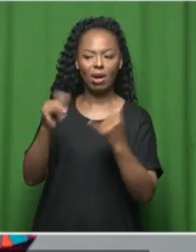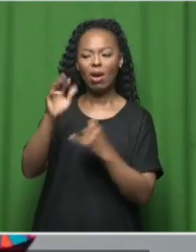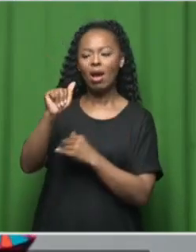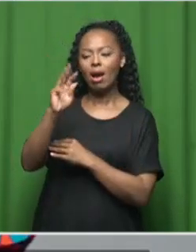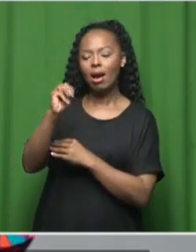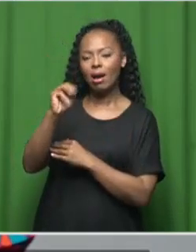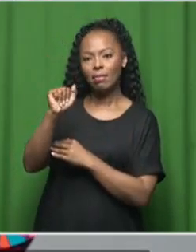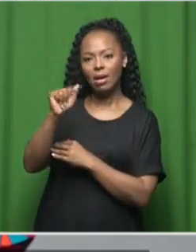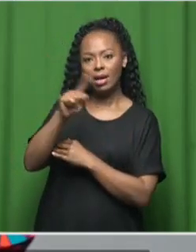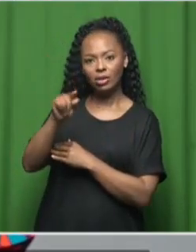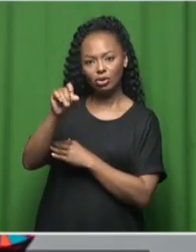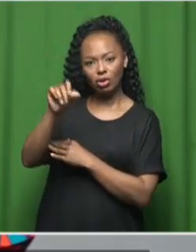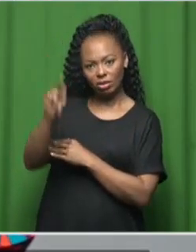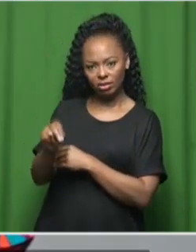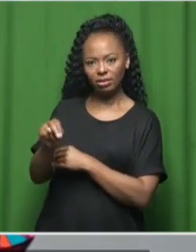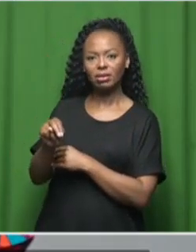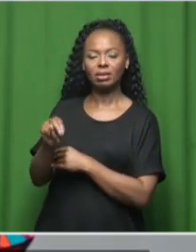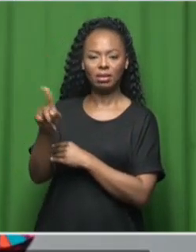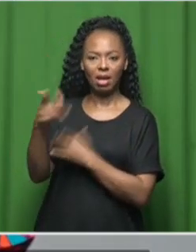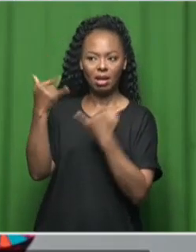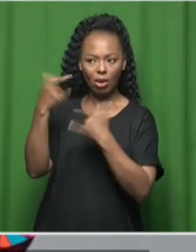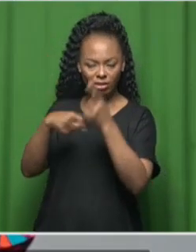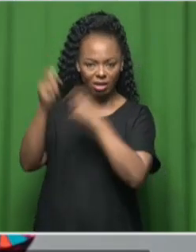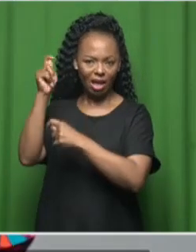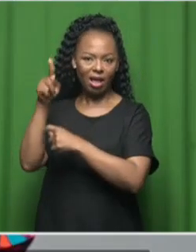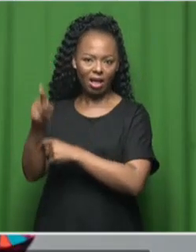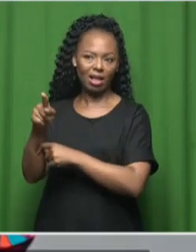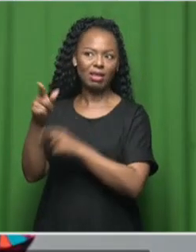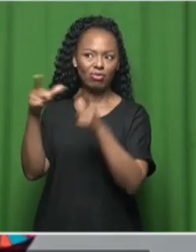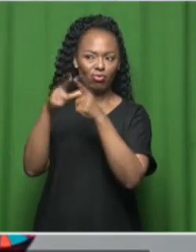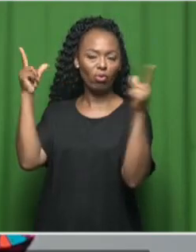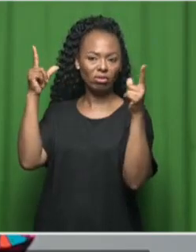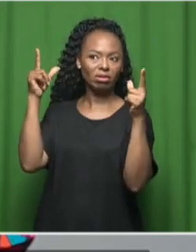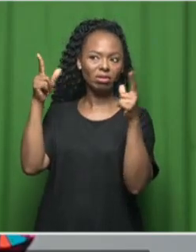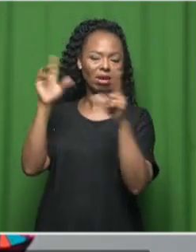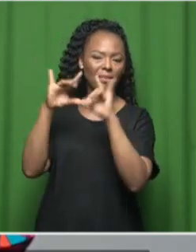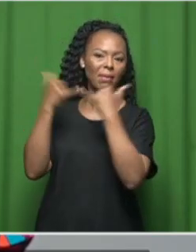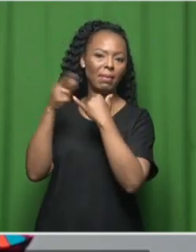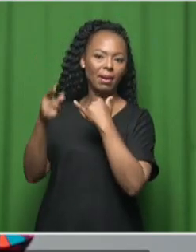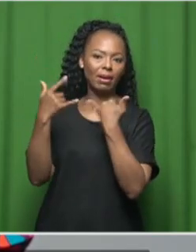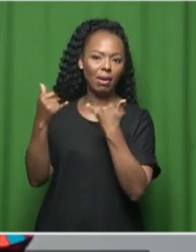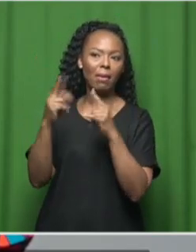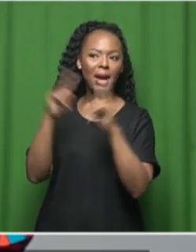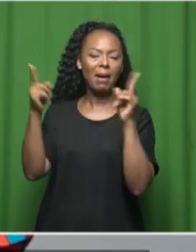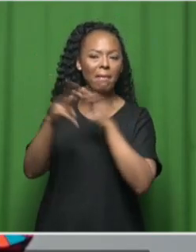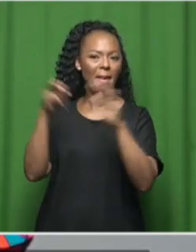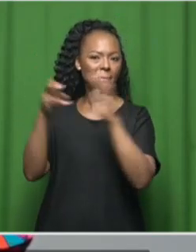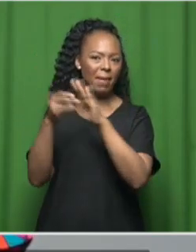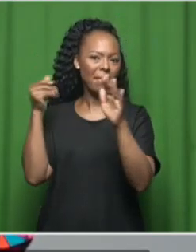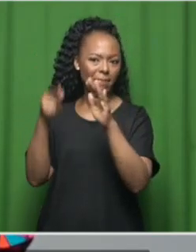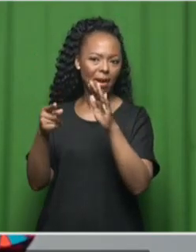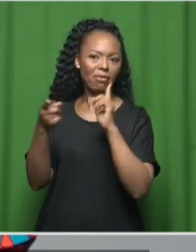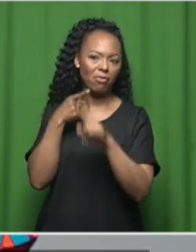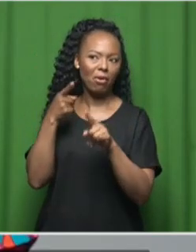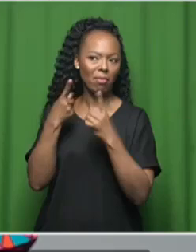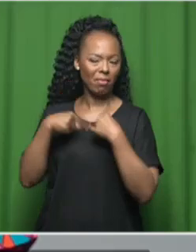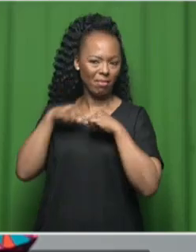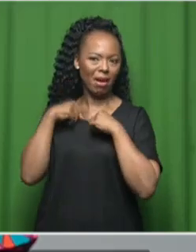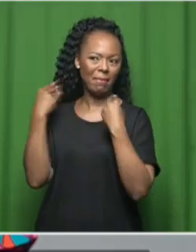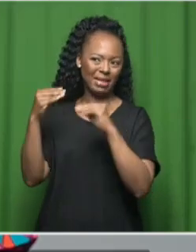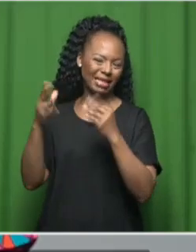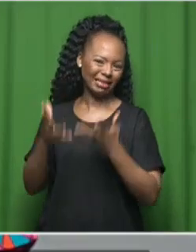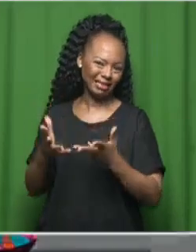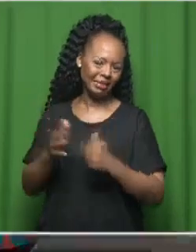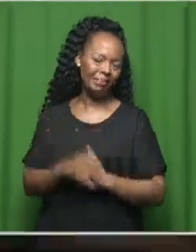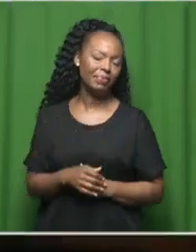So it's very hard to quantify, you know, the amount of money that's been taken from our kitty. But at